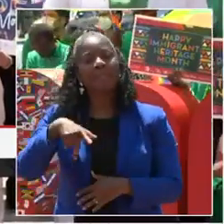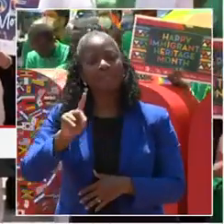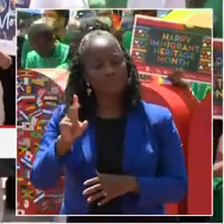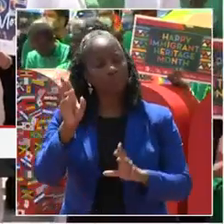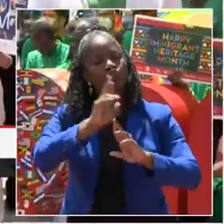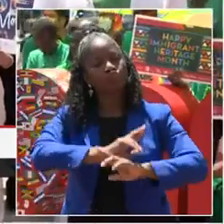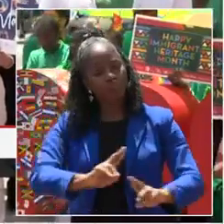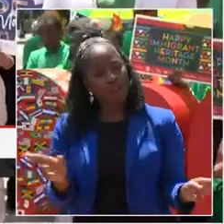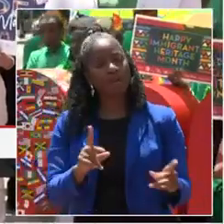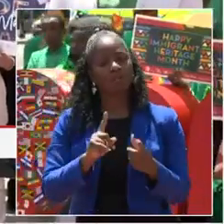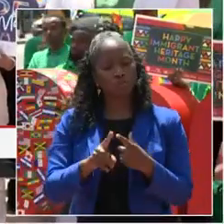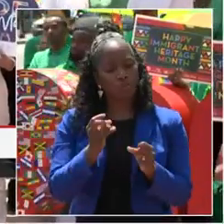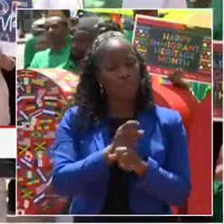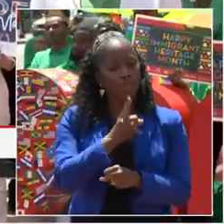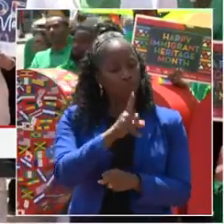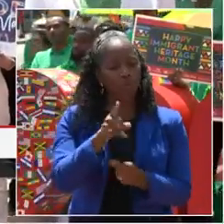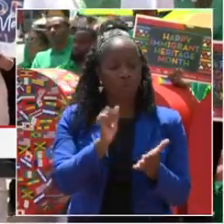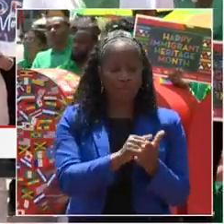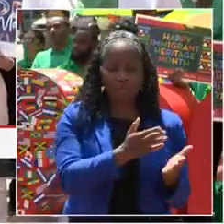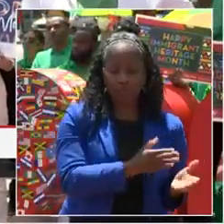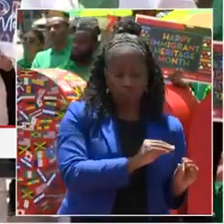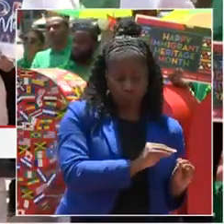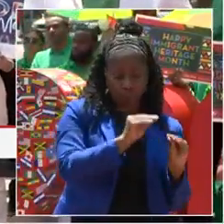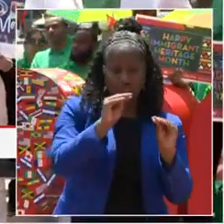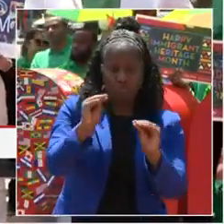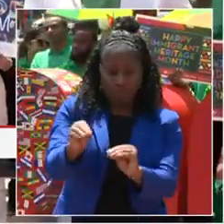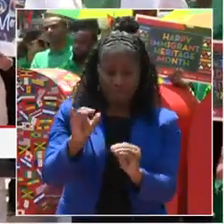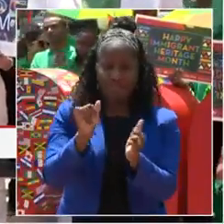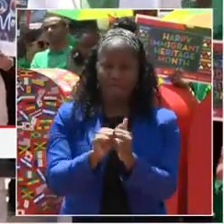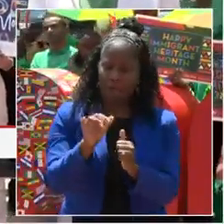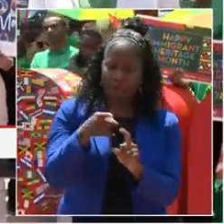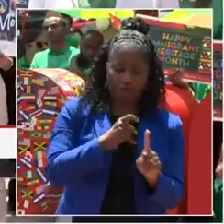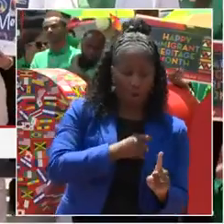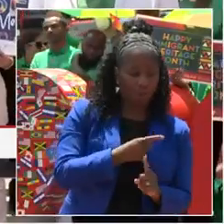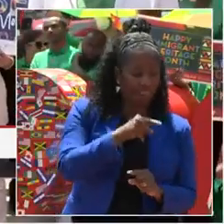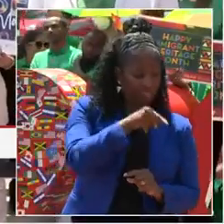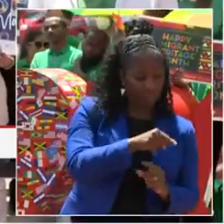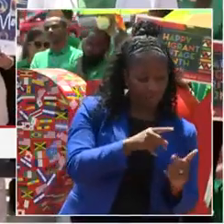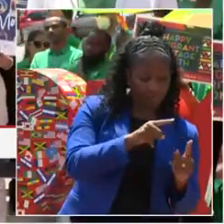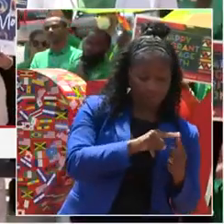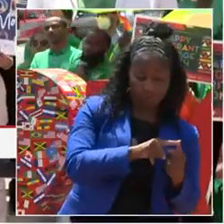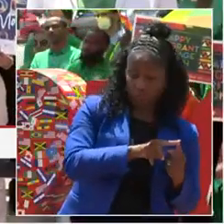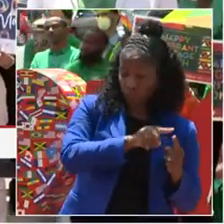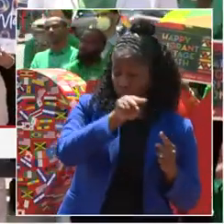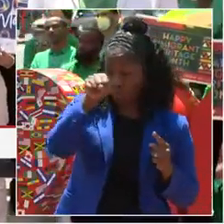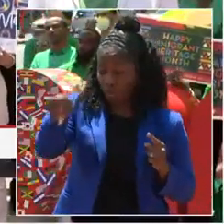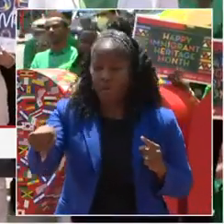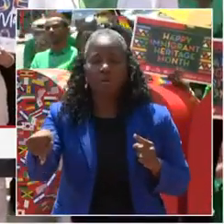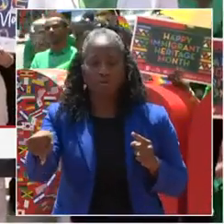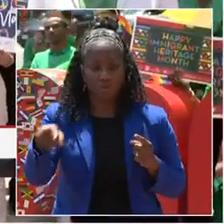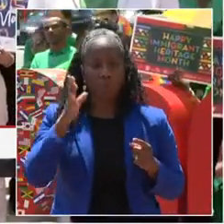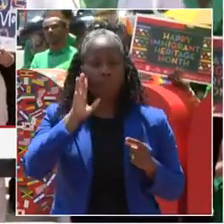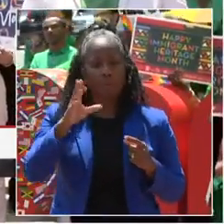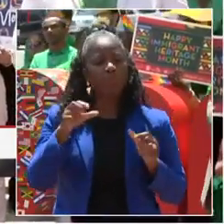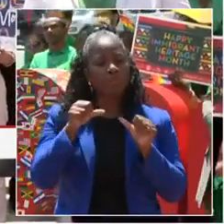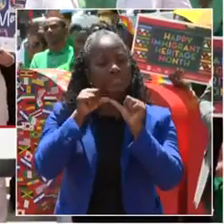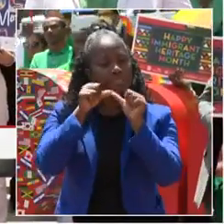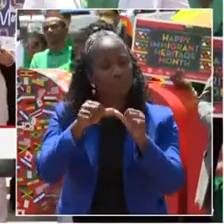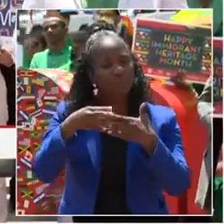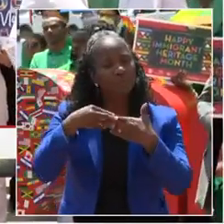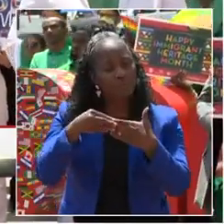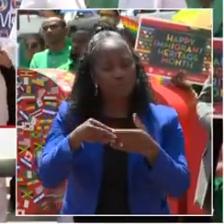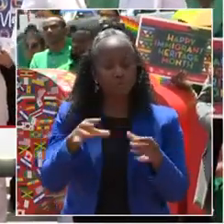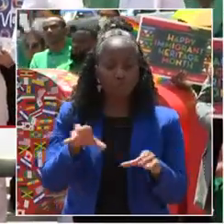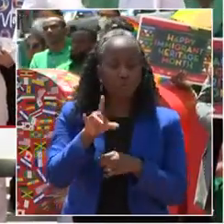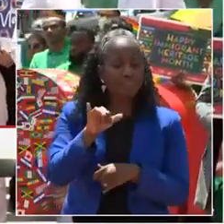to safely facilitate that First Amendment movement from point A to point B. So we're going to remain flexible in that space to do the things we need to